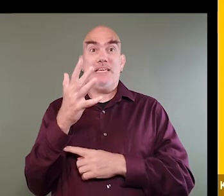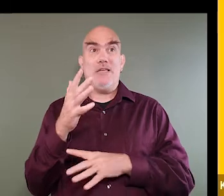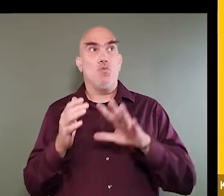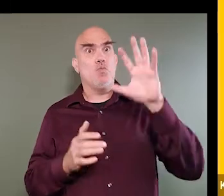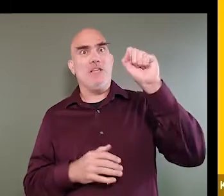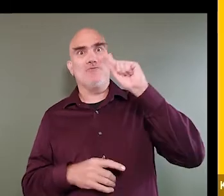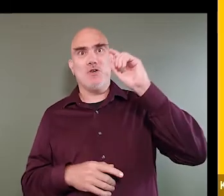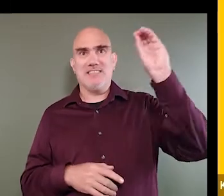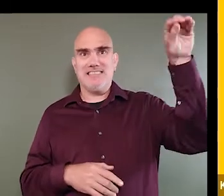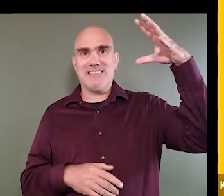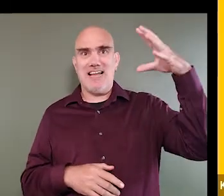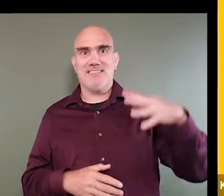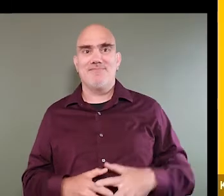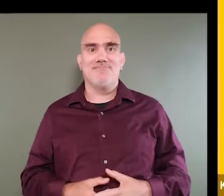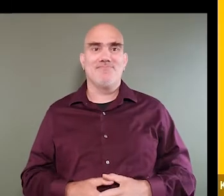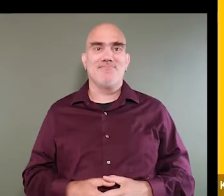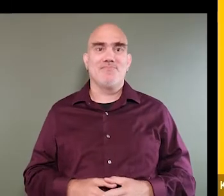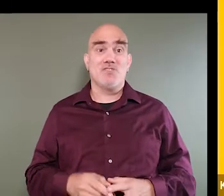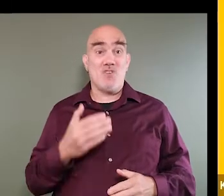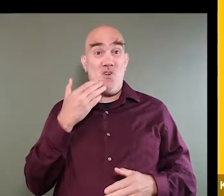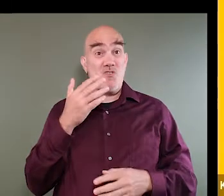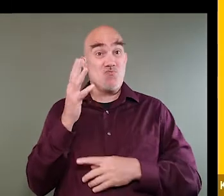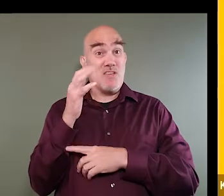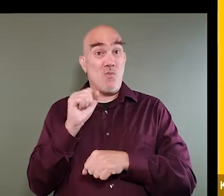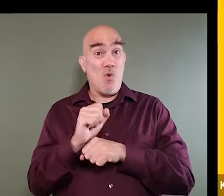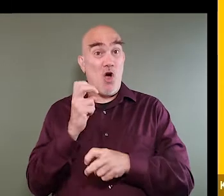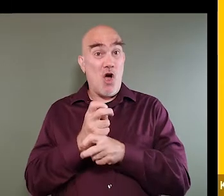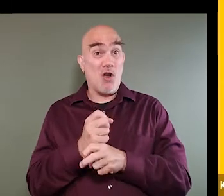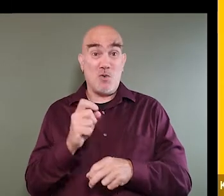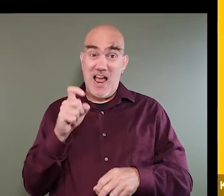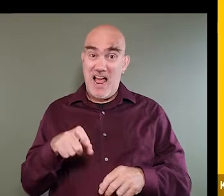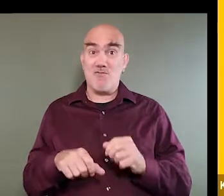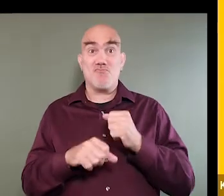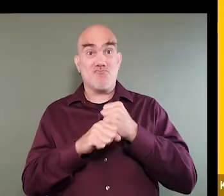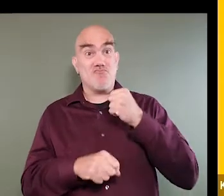sun. You know, trees work hard, so they gotta reach.